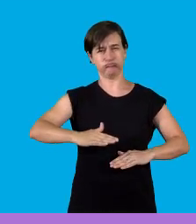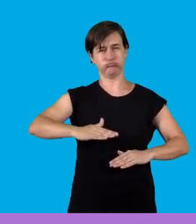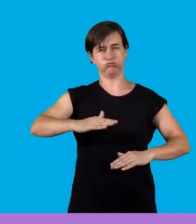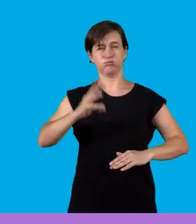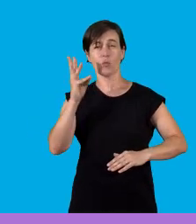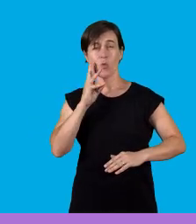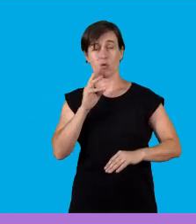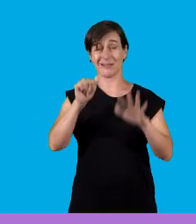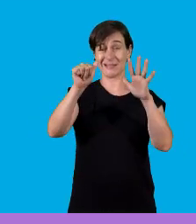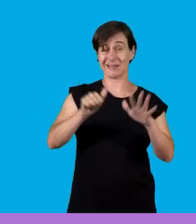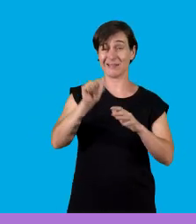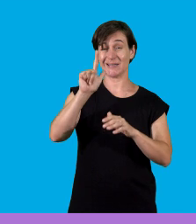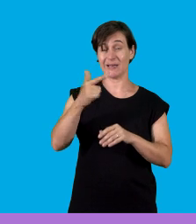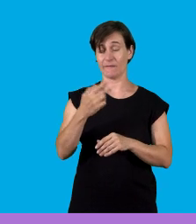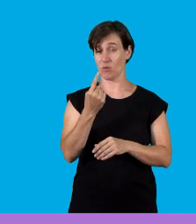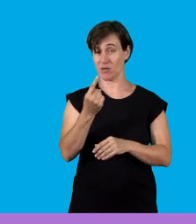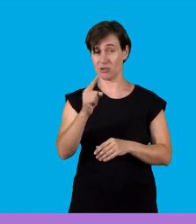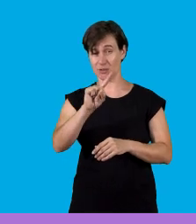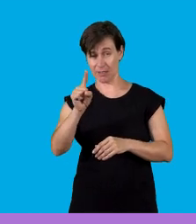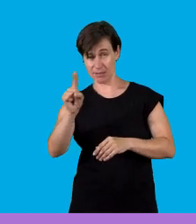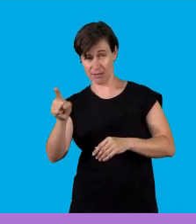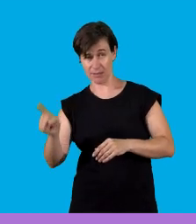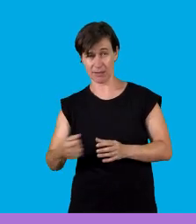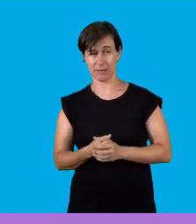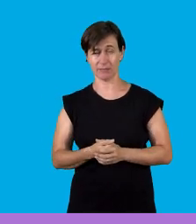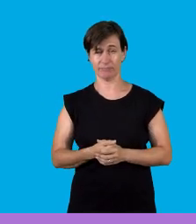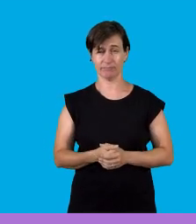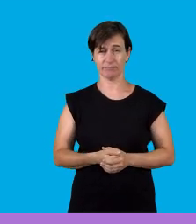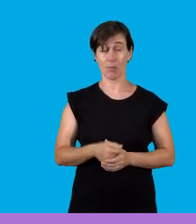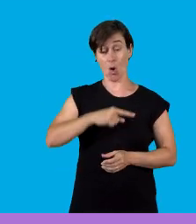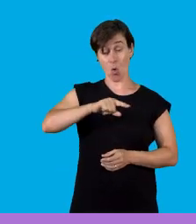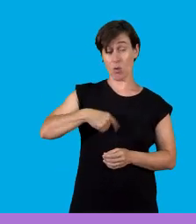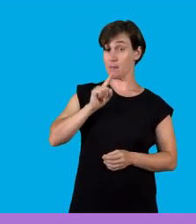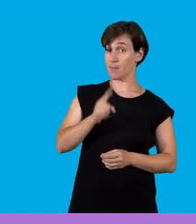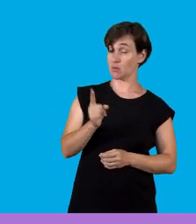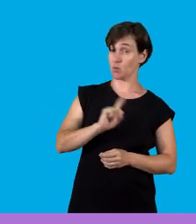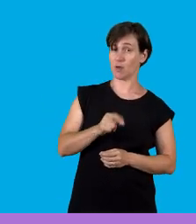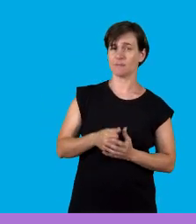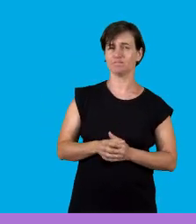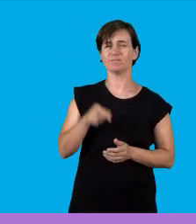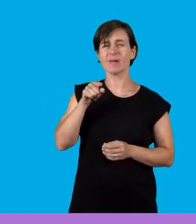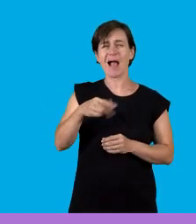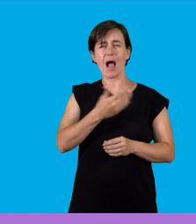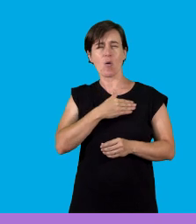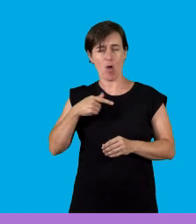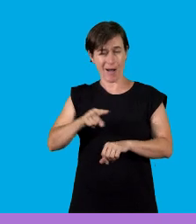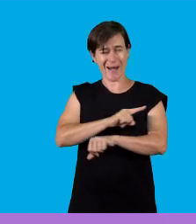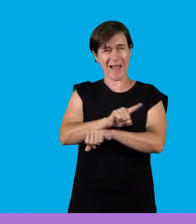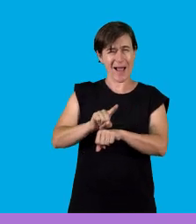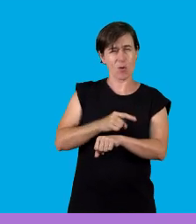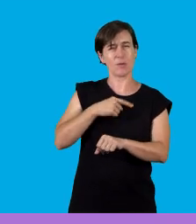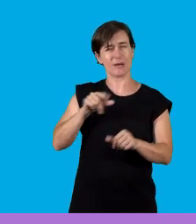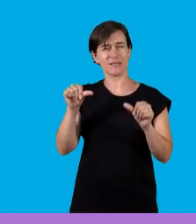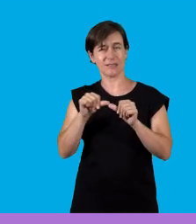every second. So what is the aim? What is it that we need to answer? We must determine the number of hours it will take the pump to fill